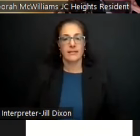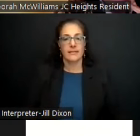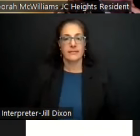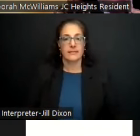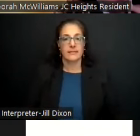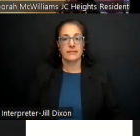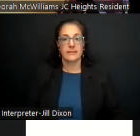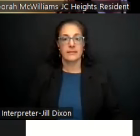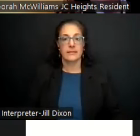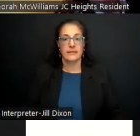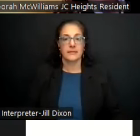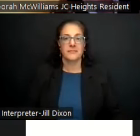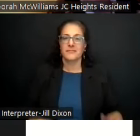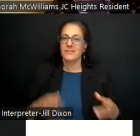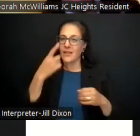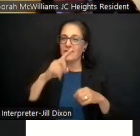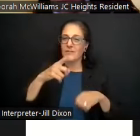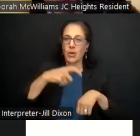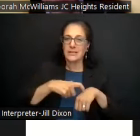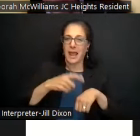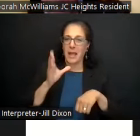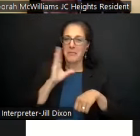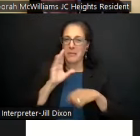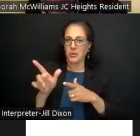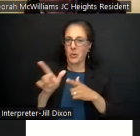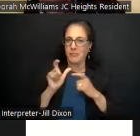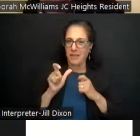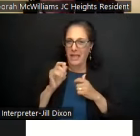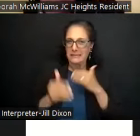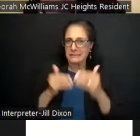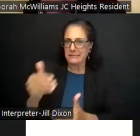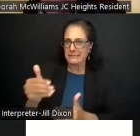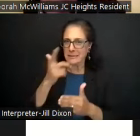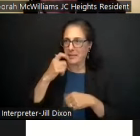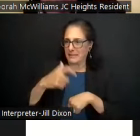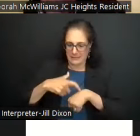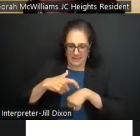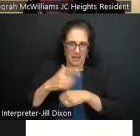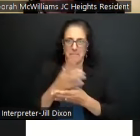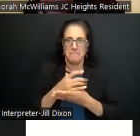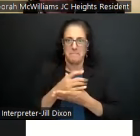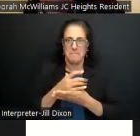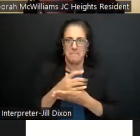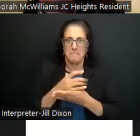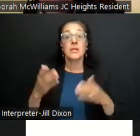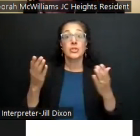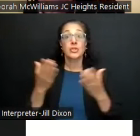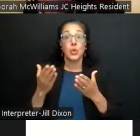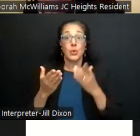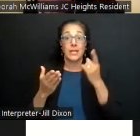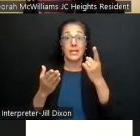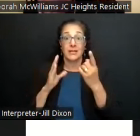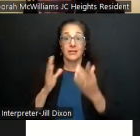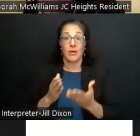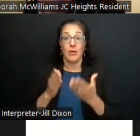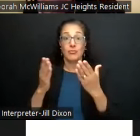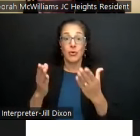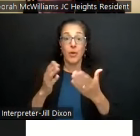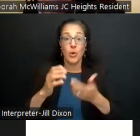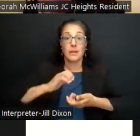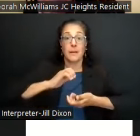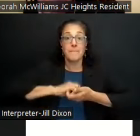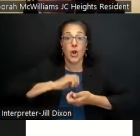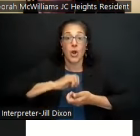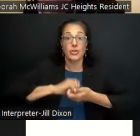The interest of time, I'm going to do this one a bit faster. So here we also would propose partnering